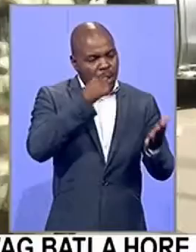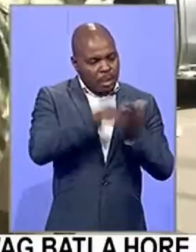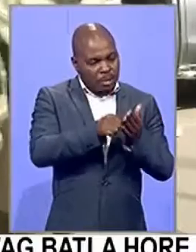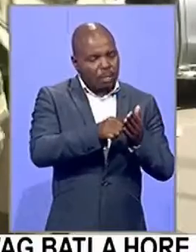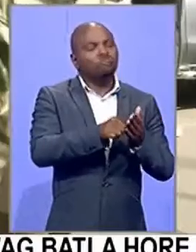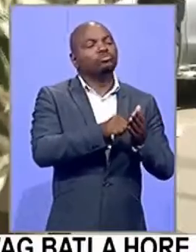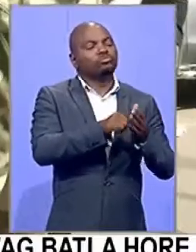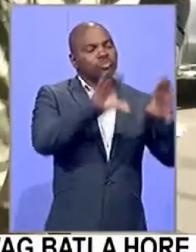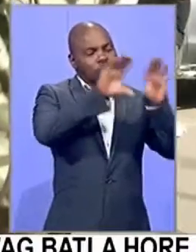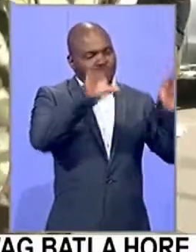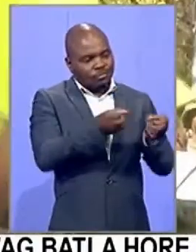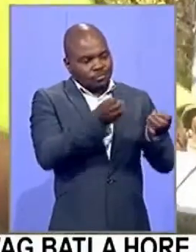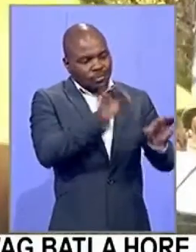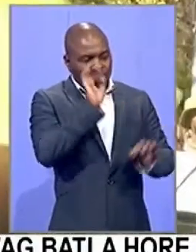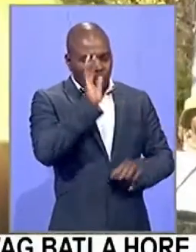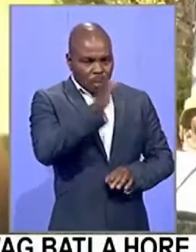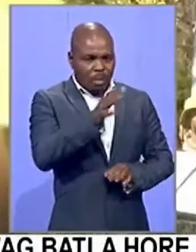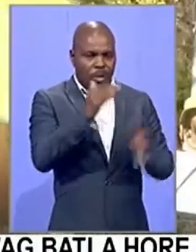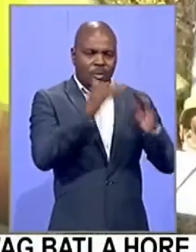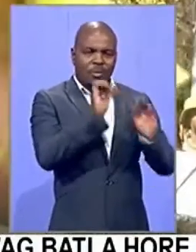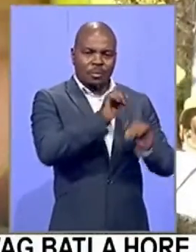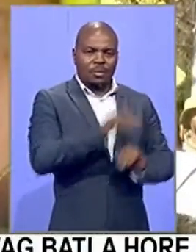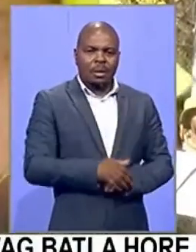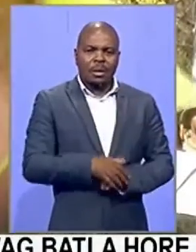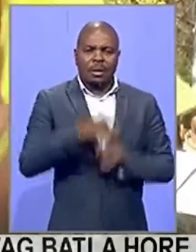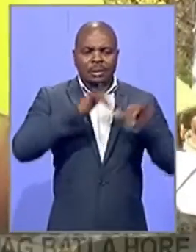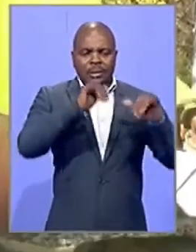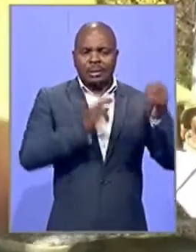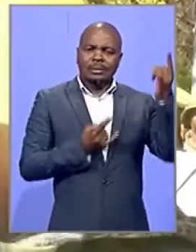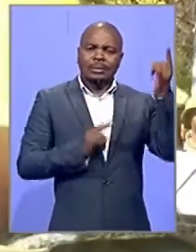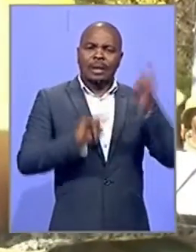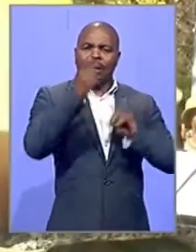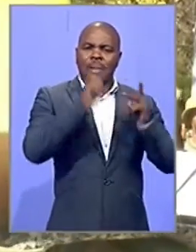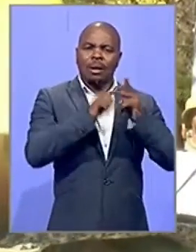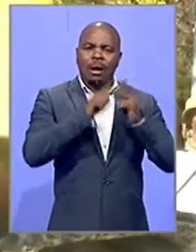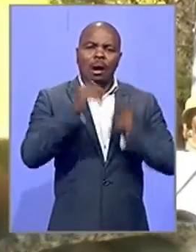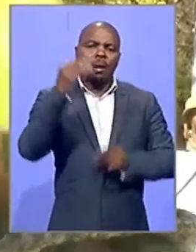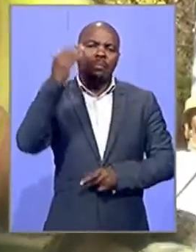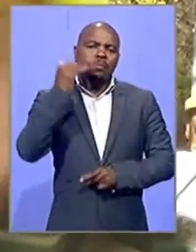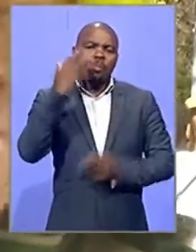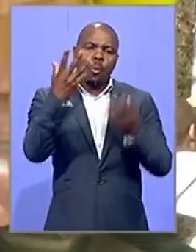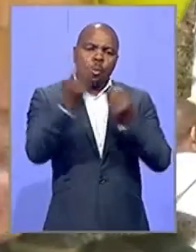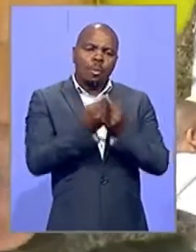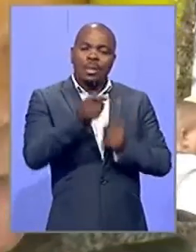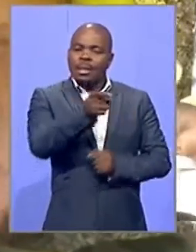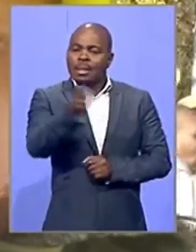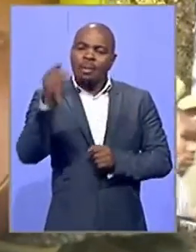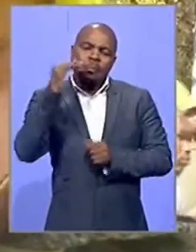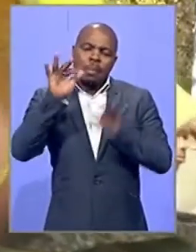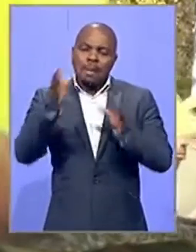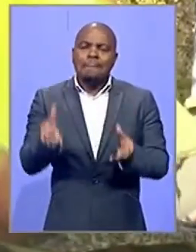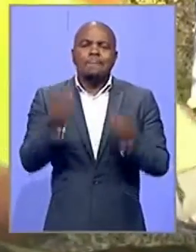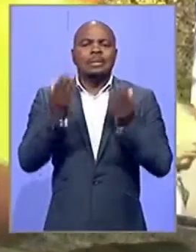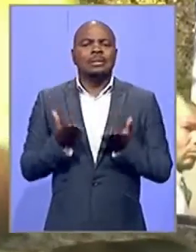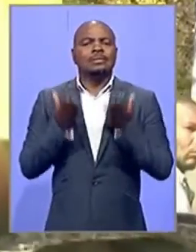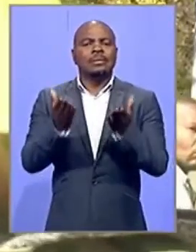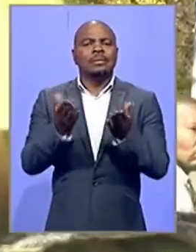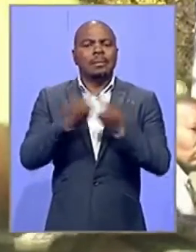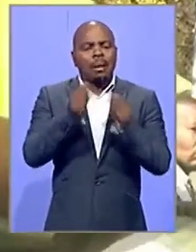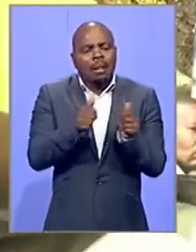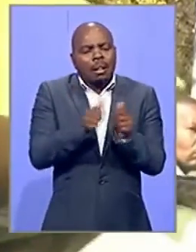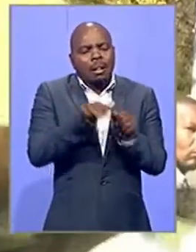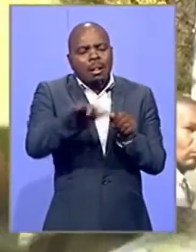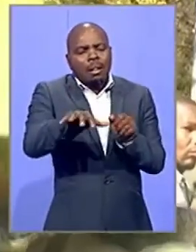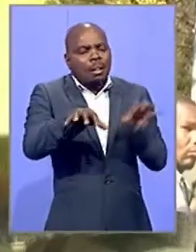a bodulo. Re phela ka toropong, re phela le batho ba basweu be le re mme ba dulang teng ba fumantshwa ditshebeletso, mme ke bahaisane ba